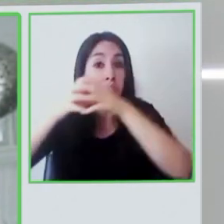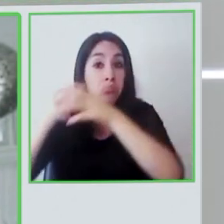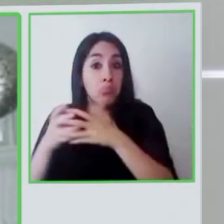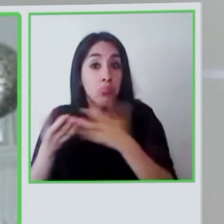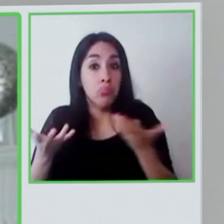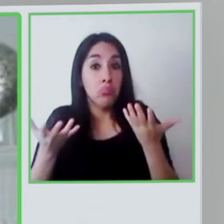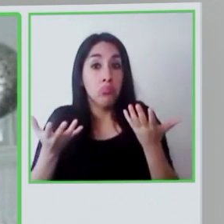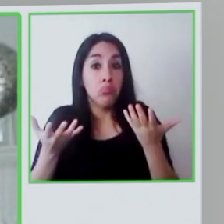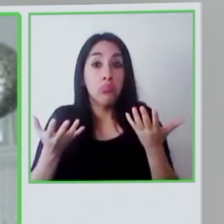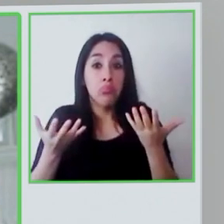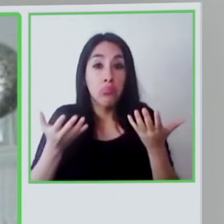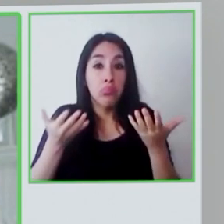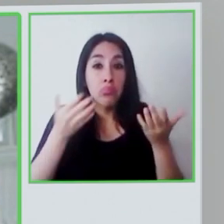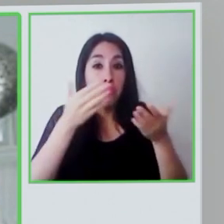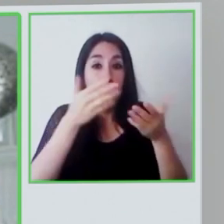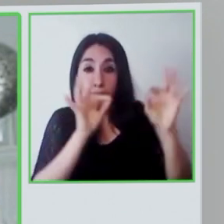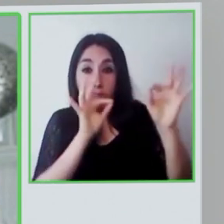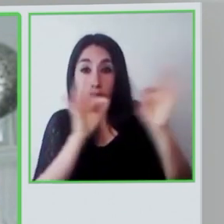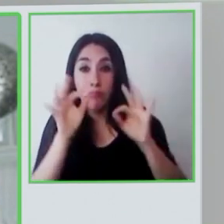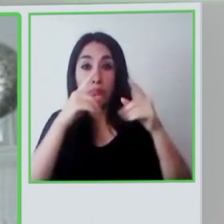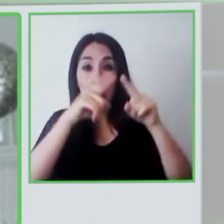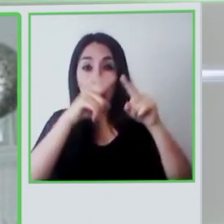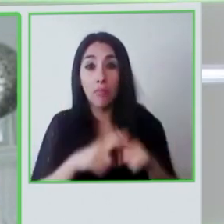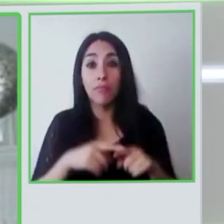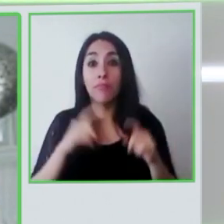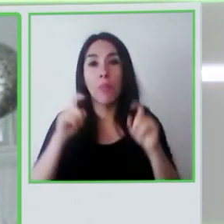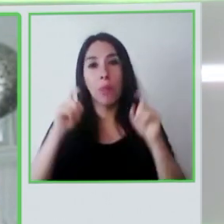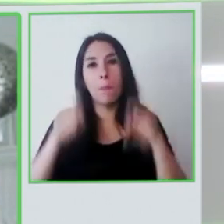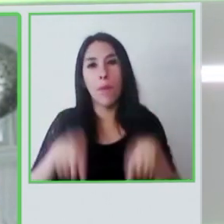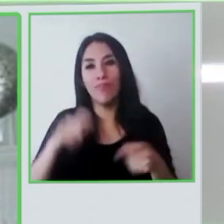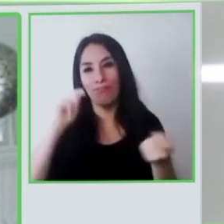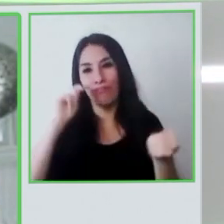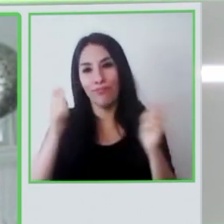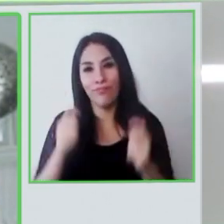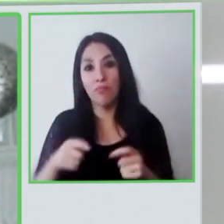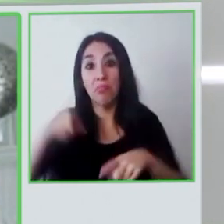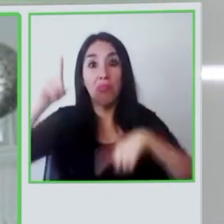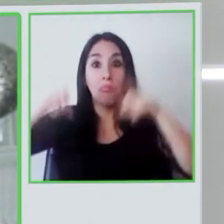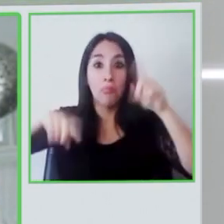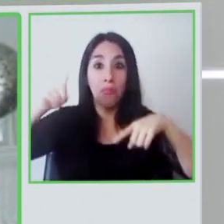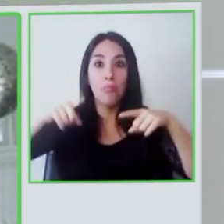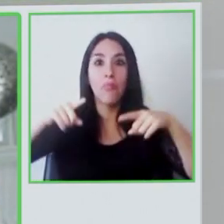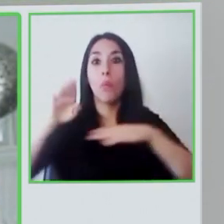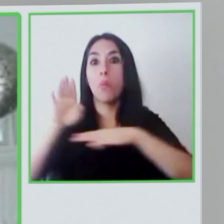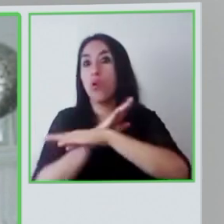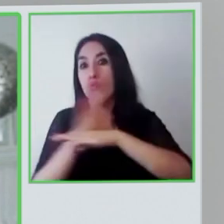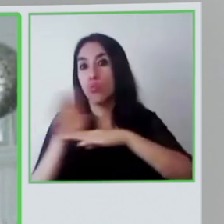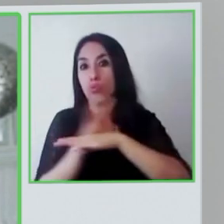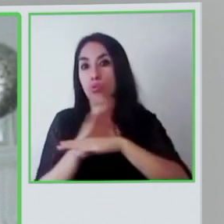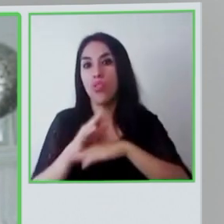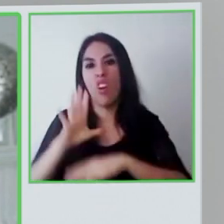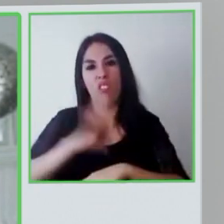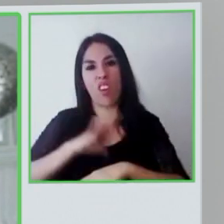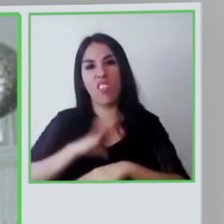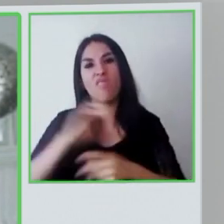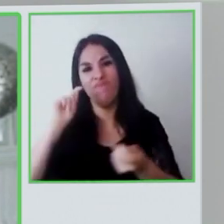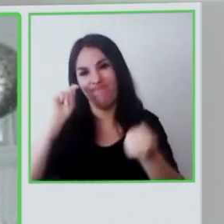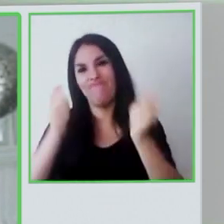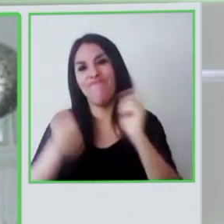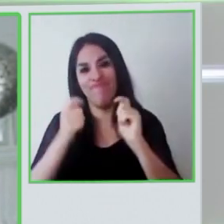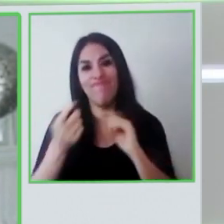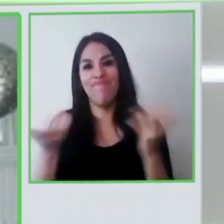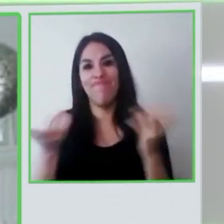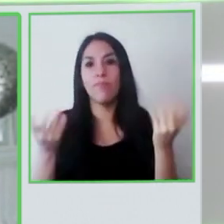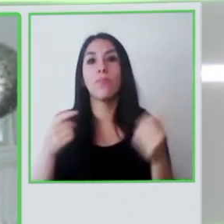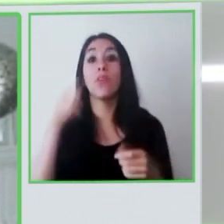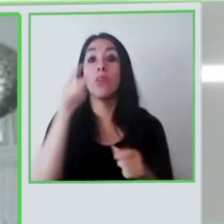organizations have data that are not adequate. Many companies doesn't even have data at all about